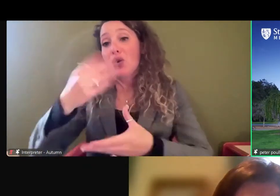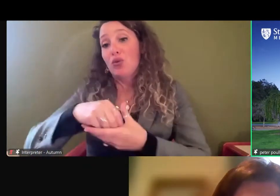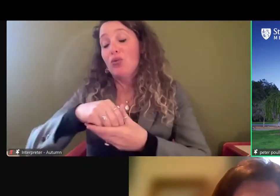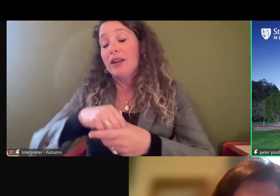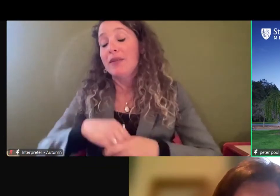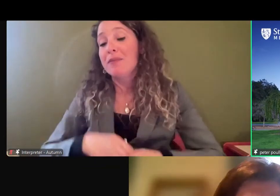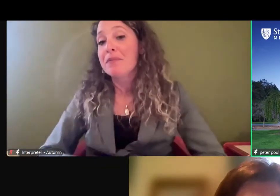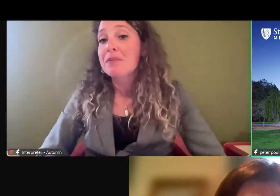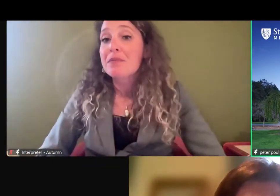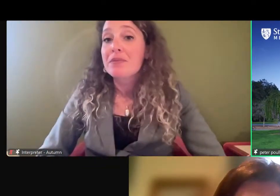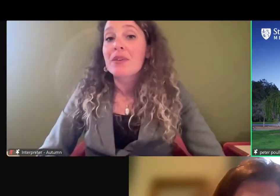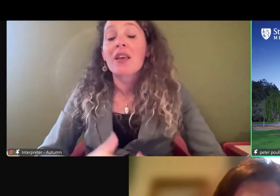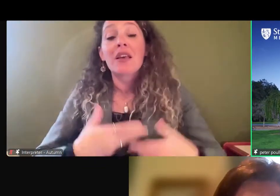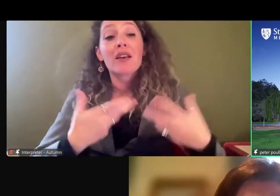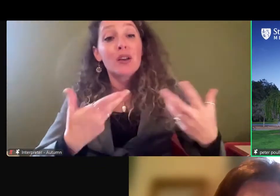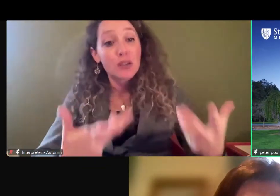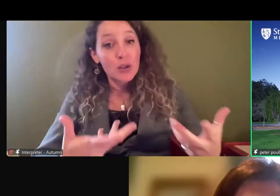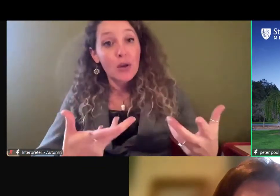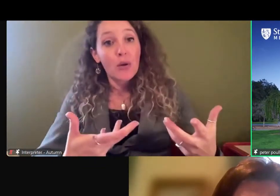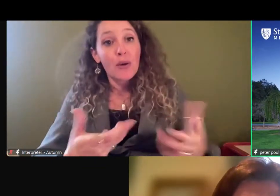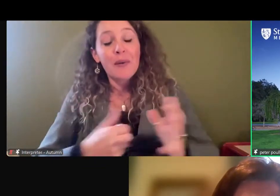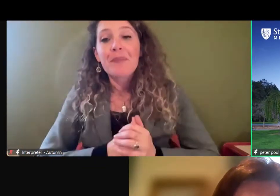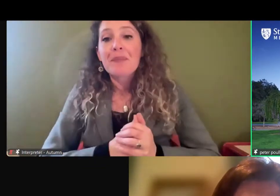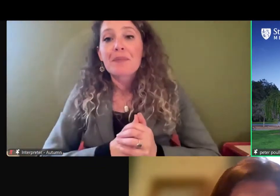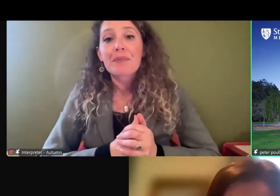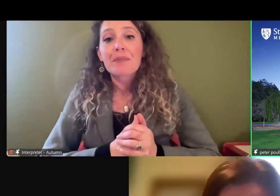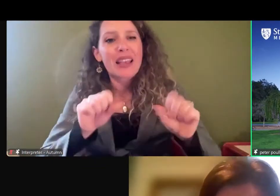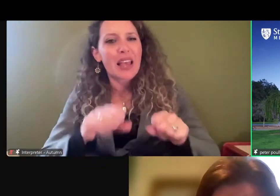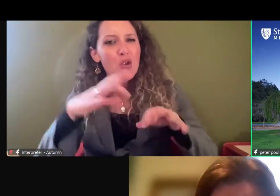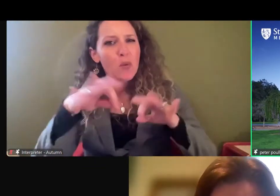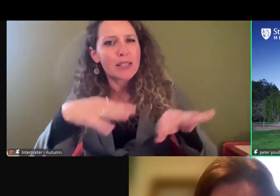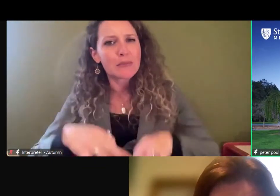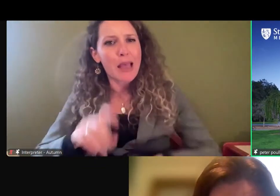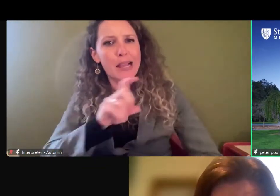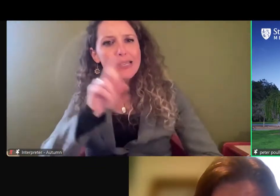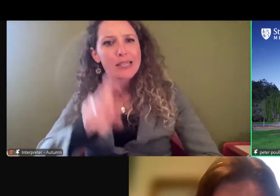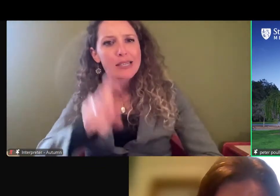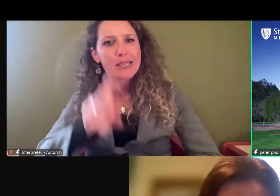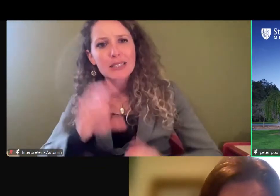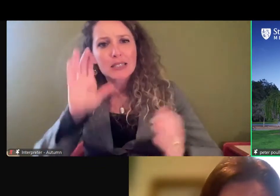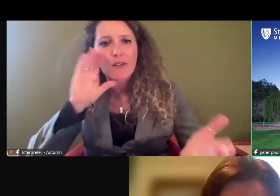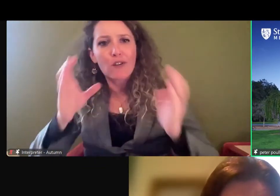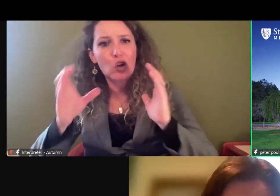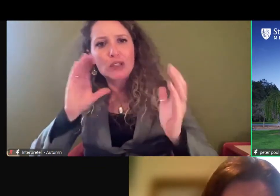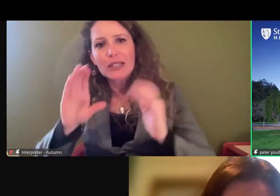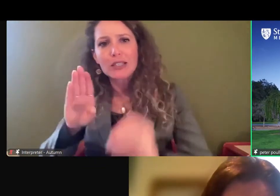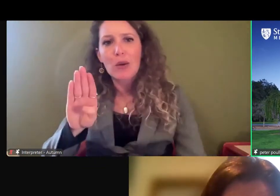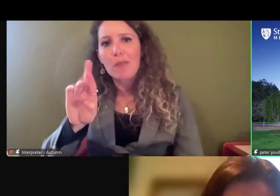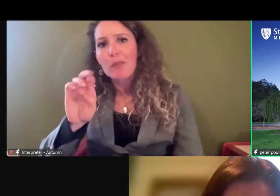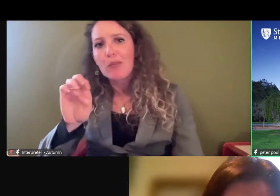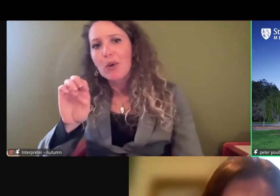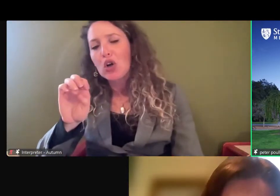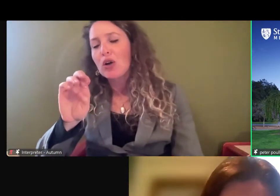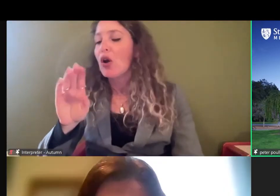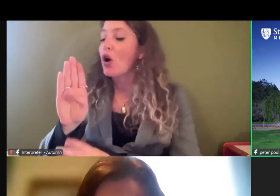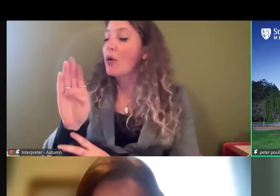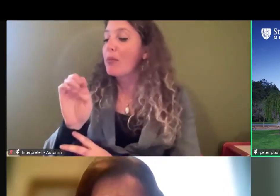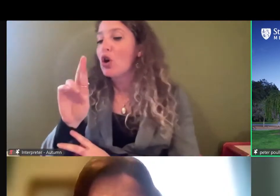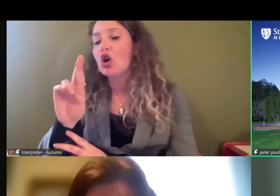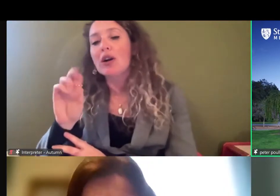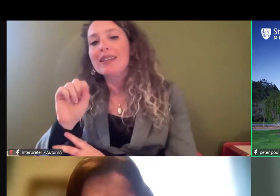So, with that in mind, can you tell us about the Texas versus Becerra, aka Texas versus